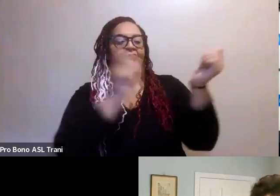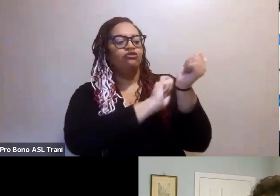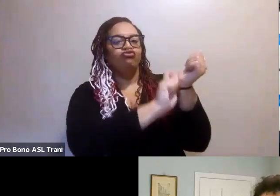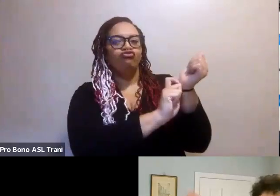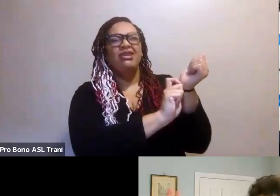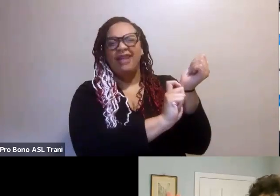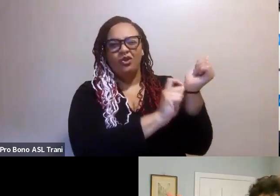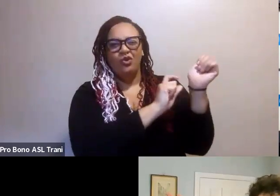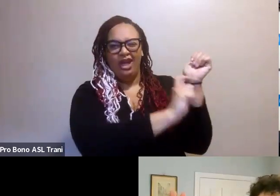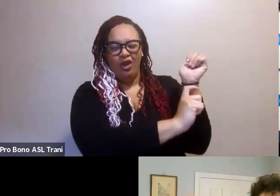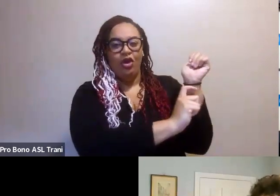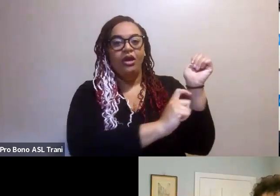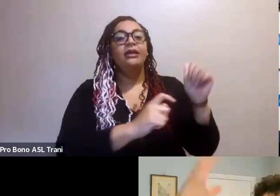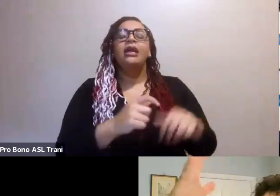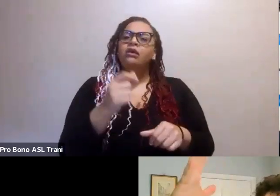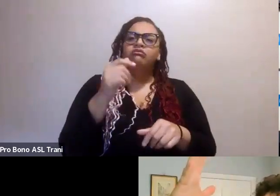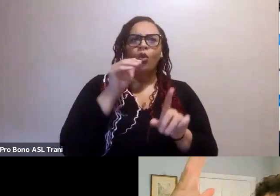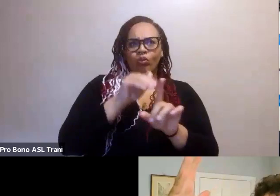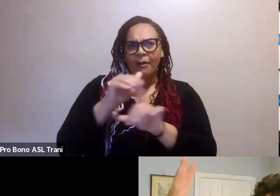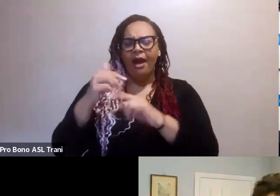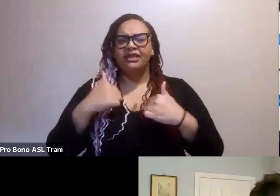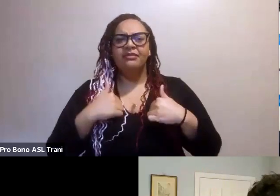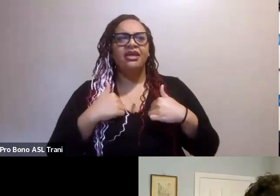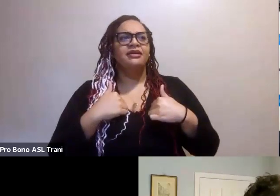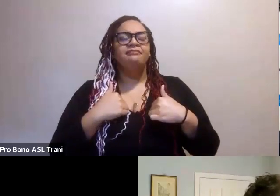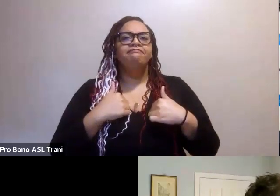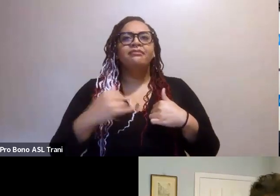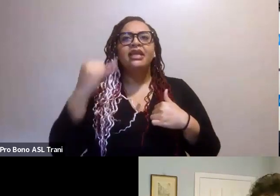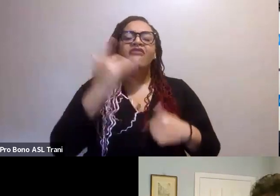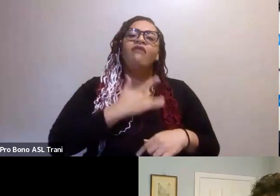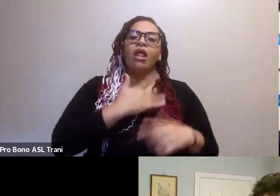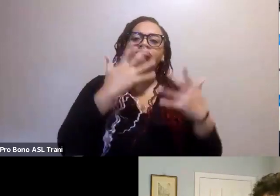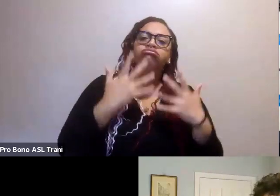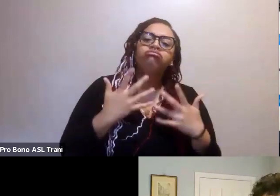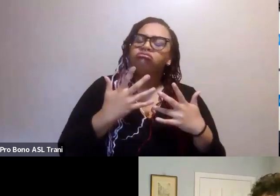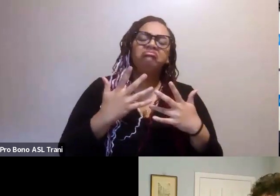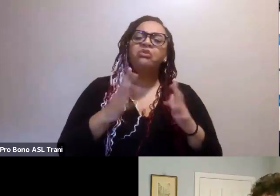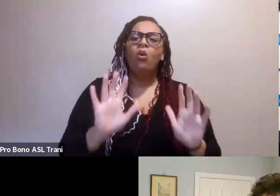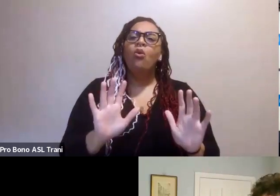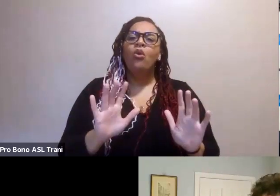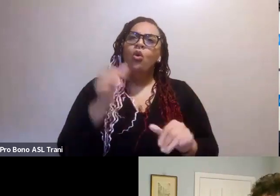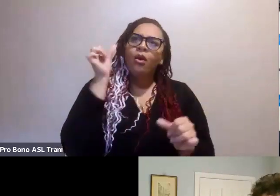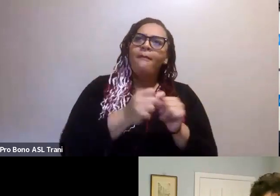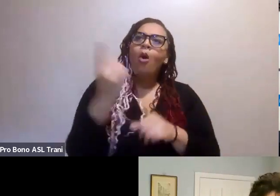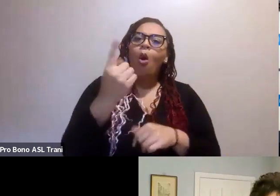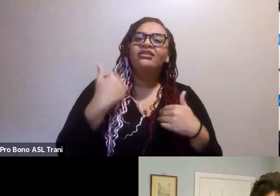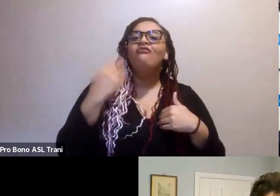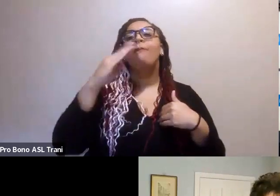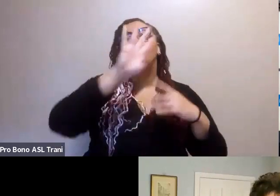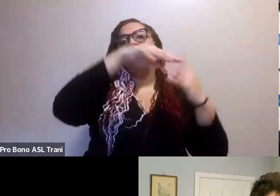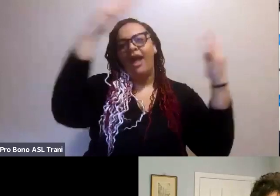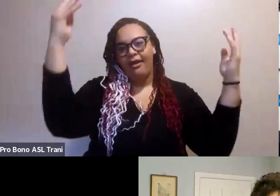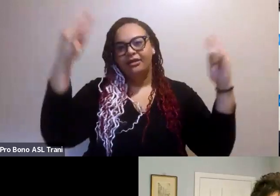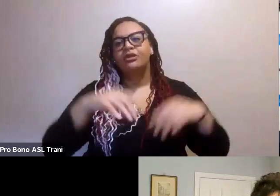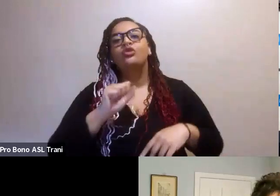reminds me that even when there's clouds, there's always blue skies above, and it, quite frankly, saved my life at a point in my life. So spring